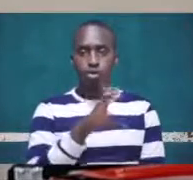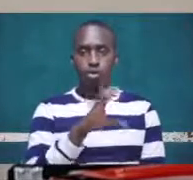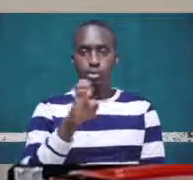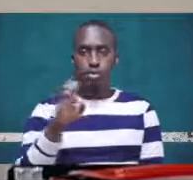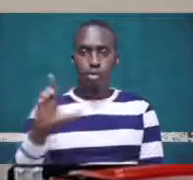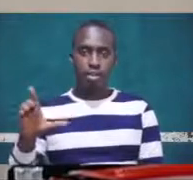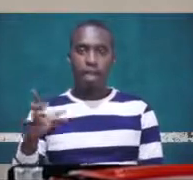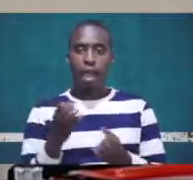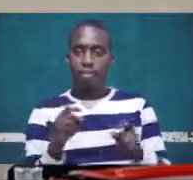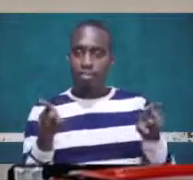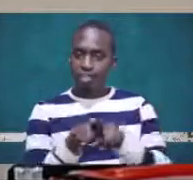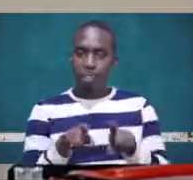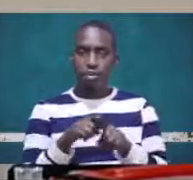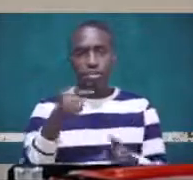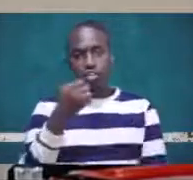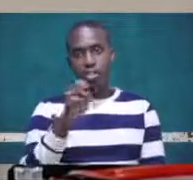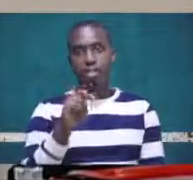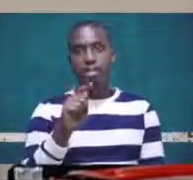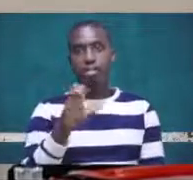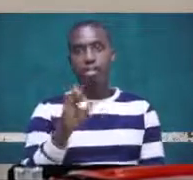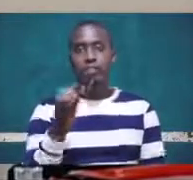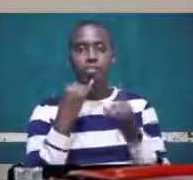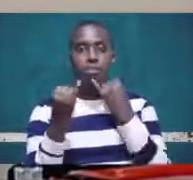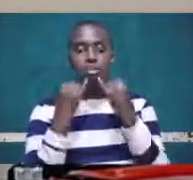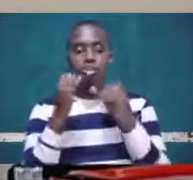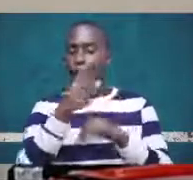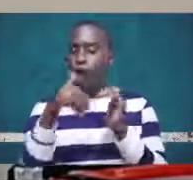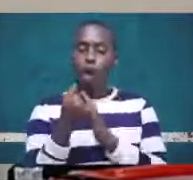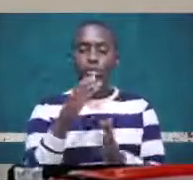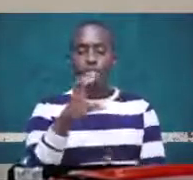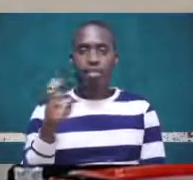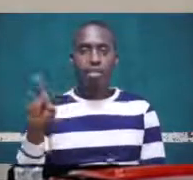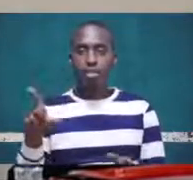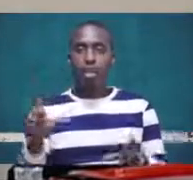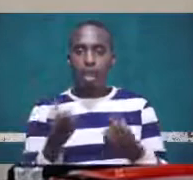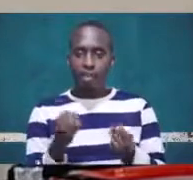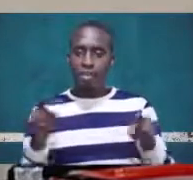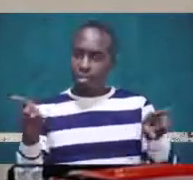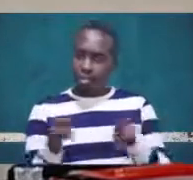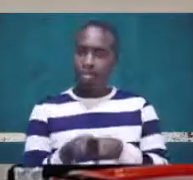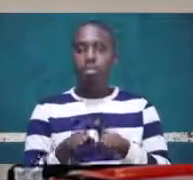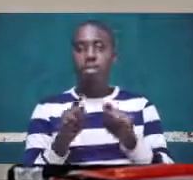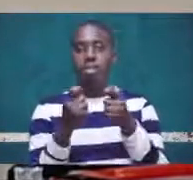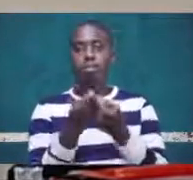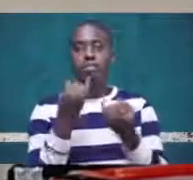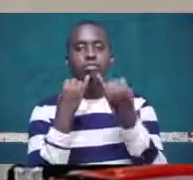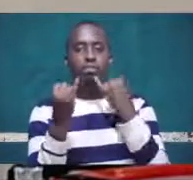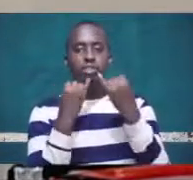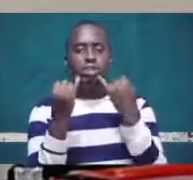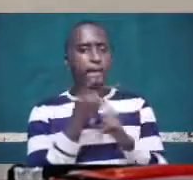same genetic information all over the body. Every cell you have in your body has the same type of information. But